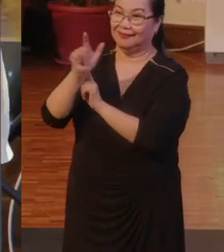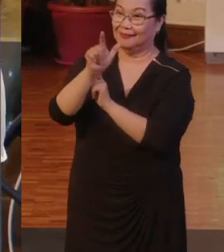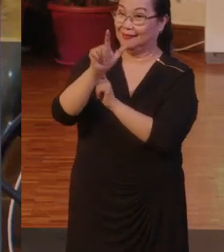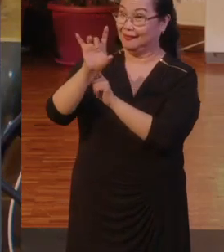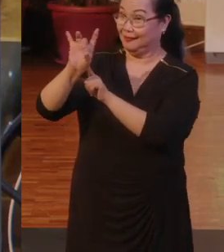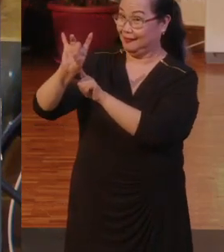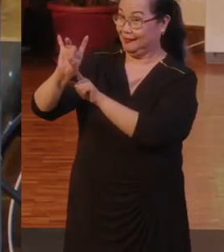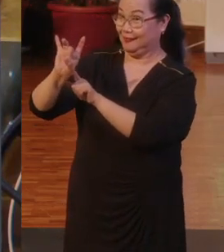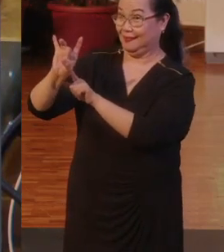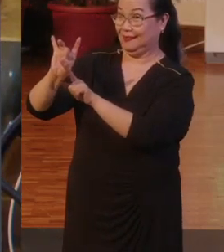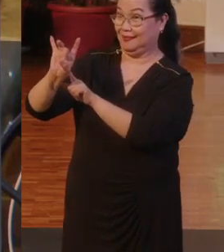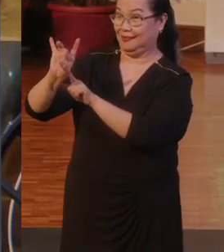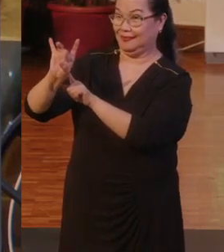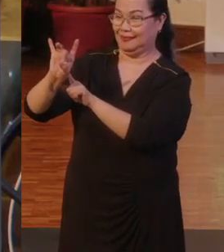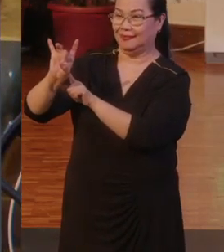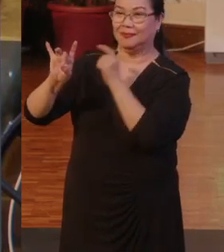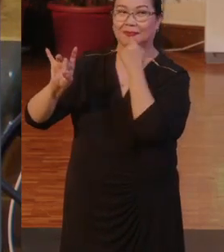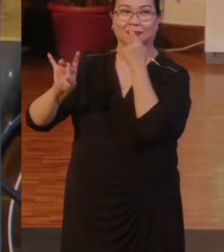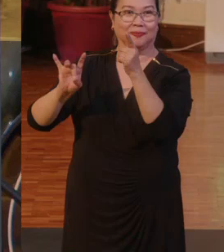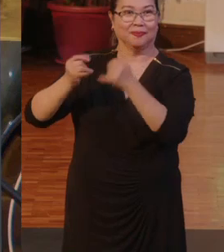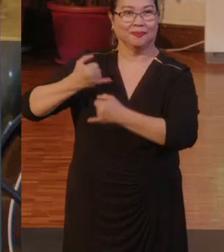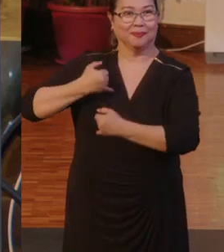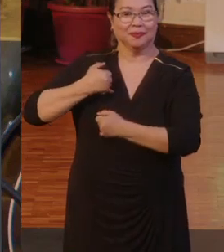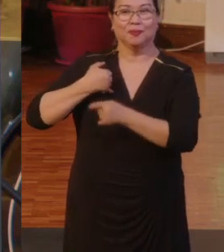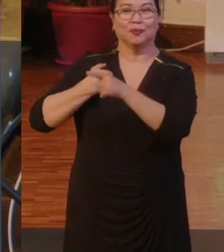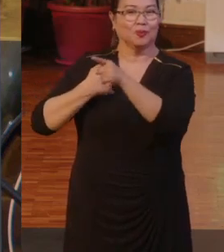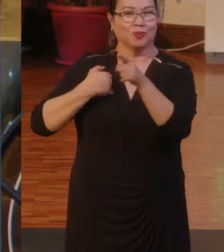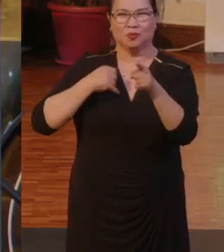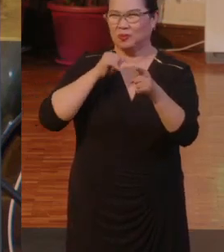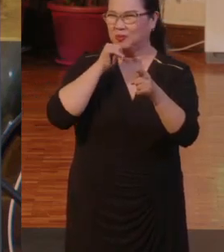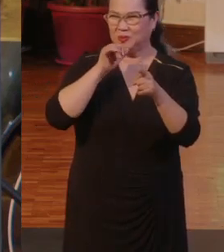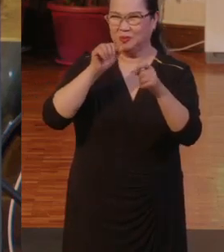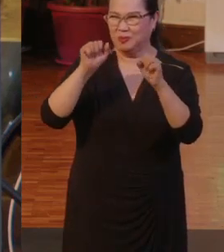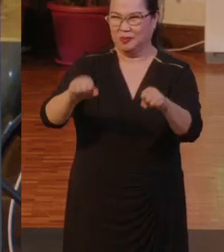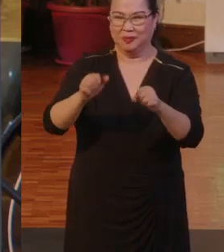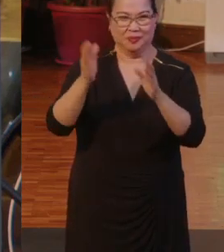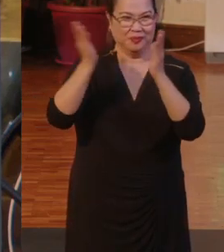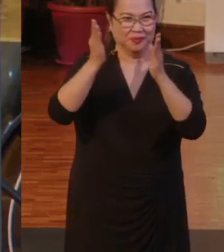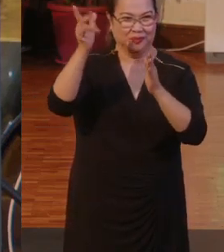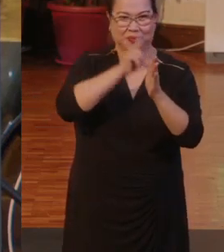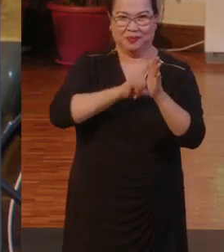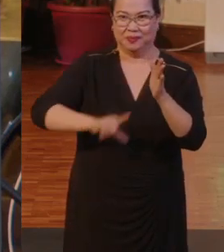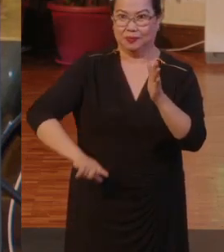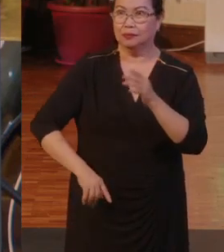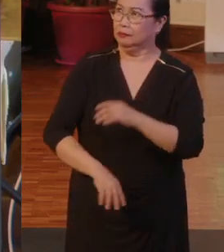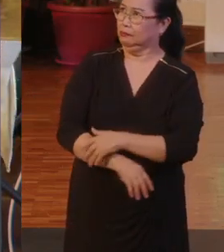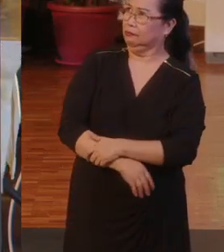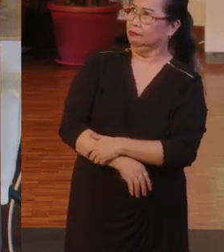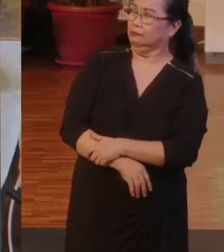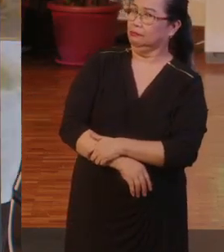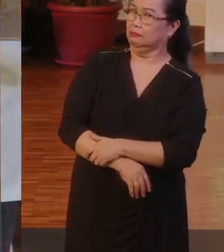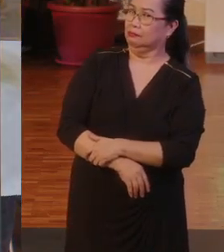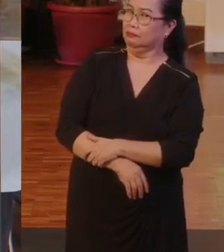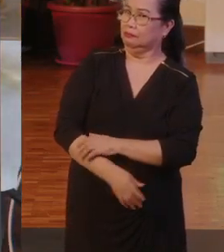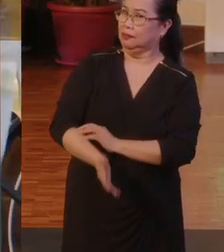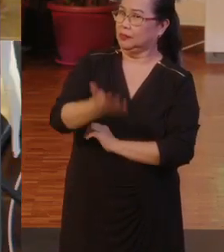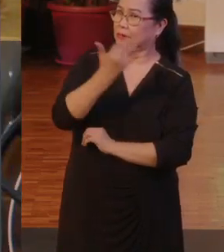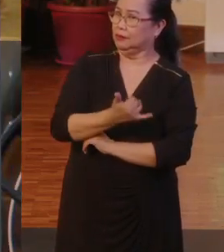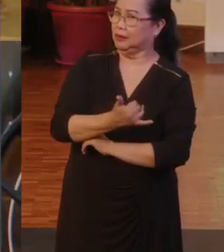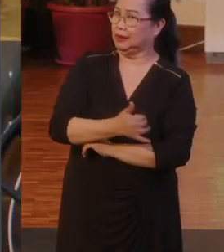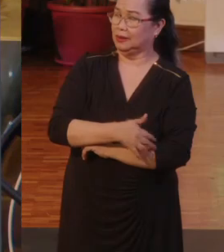the Lord our God who brought us and our fathers up from the land of Egypt, out of the house of slavery, and who did